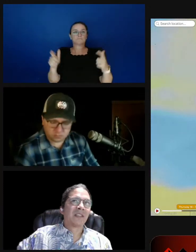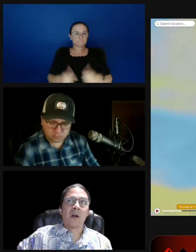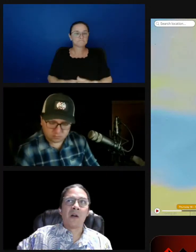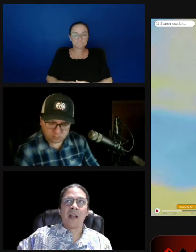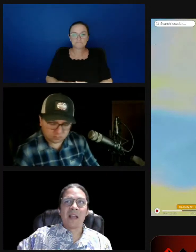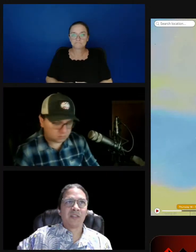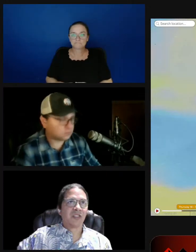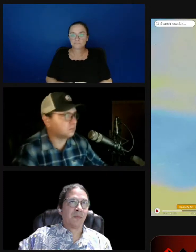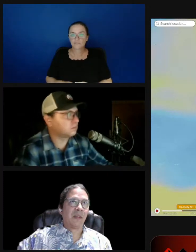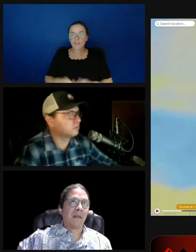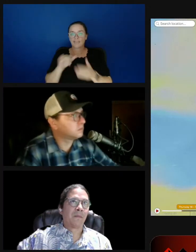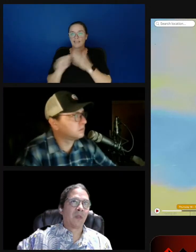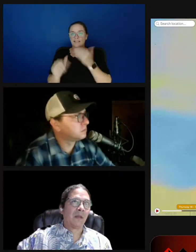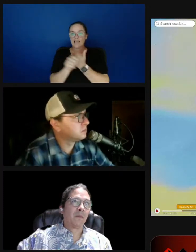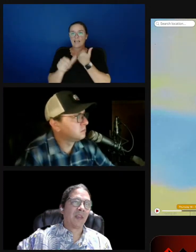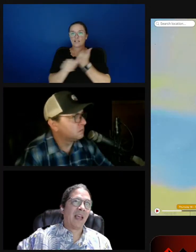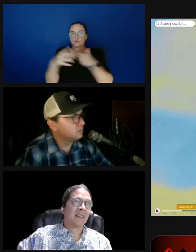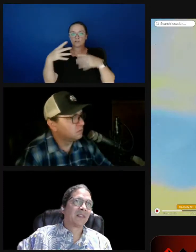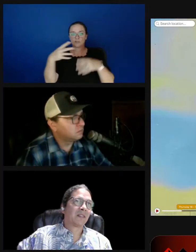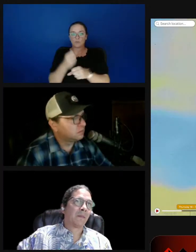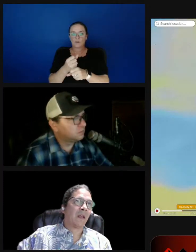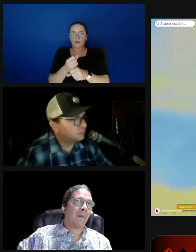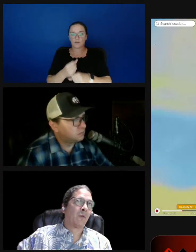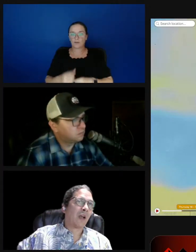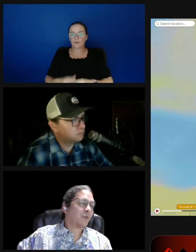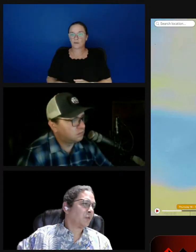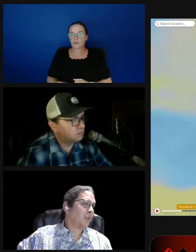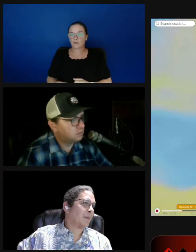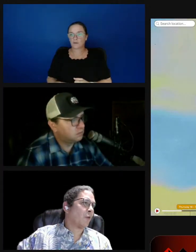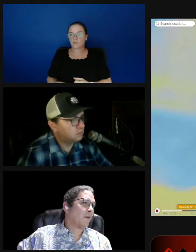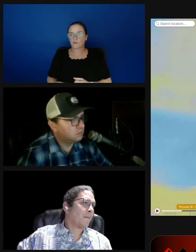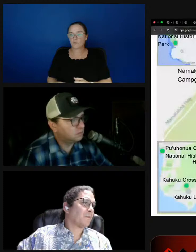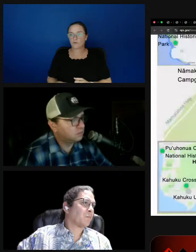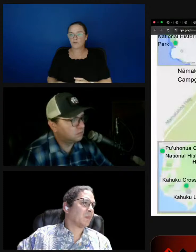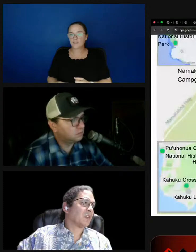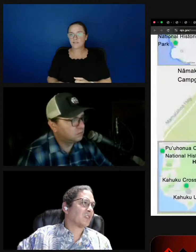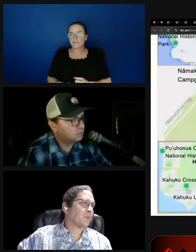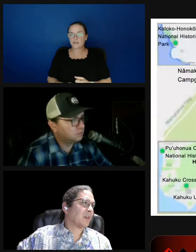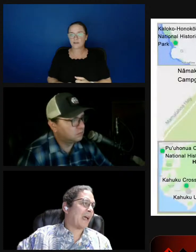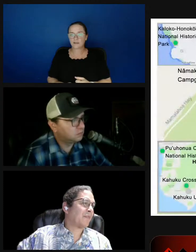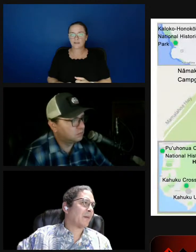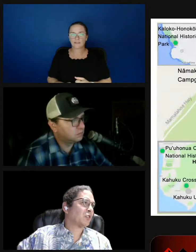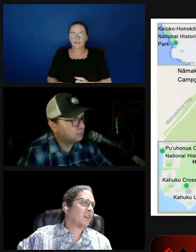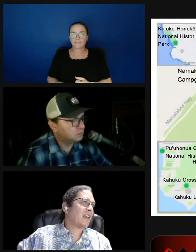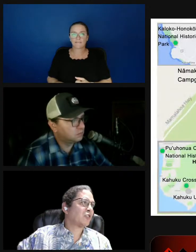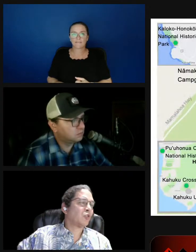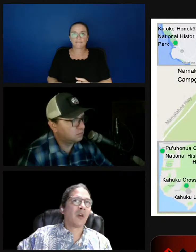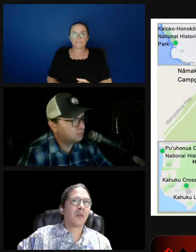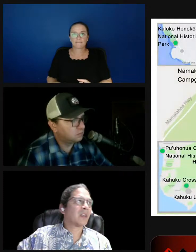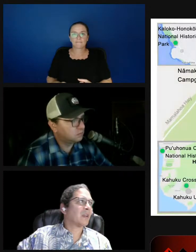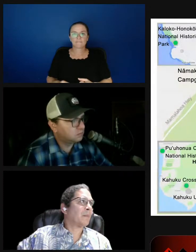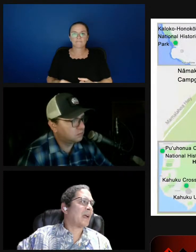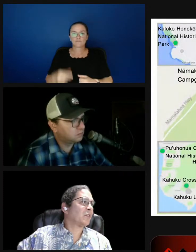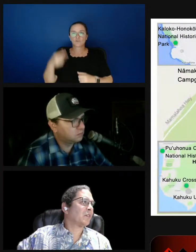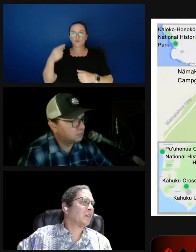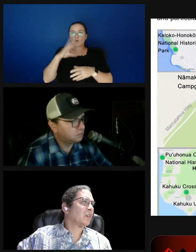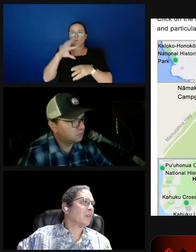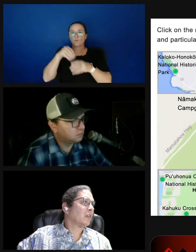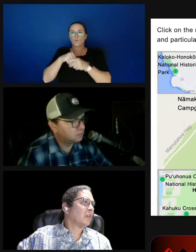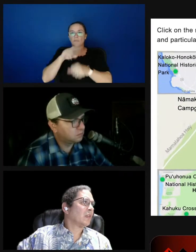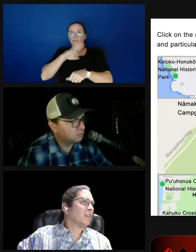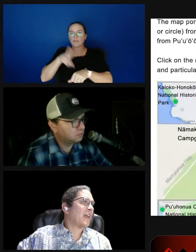So that's our hazard summary on the gas. We'll do a little bit more because we could have the eruption in a national park. We could come back